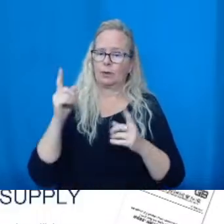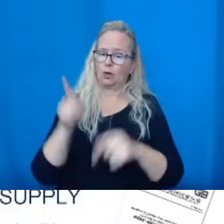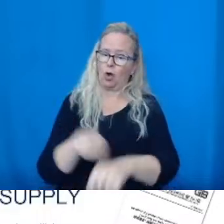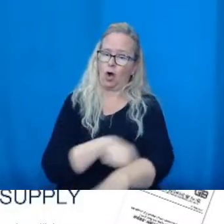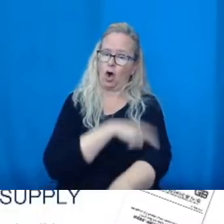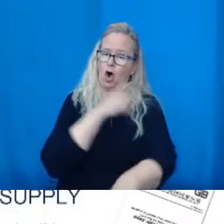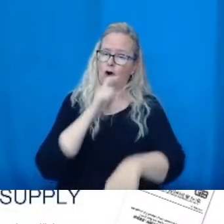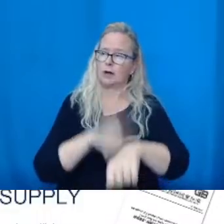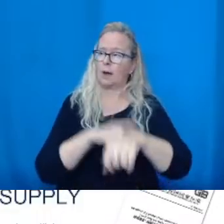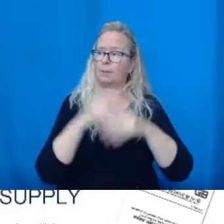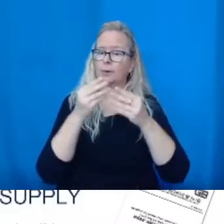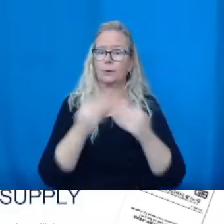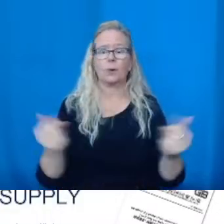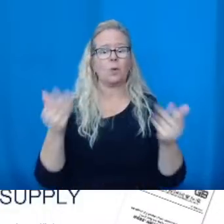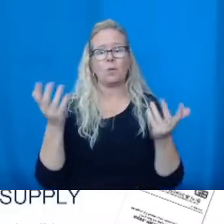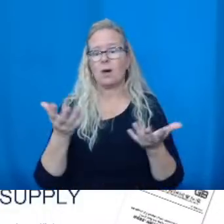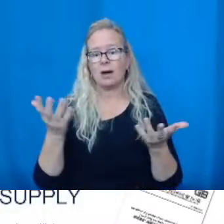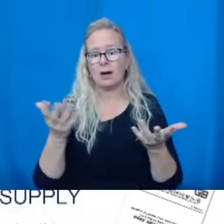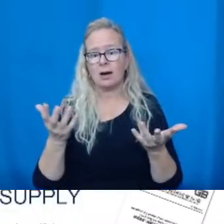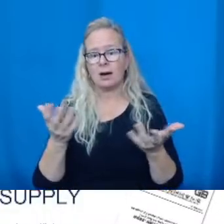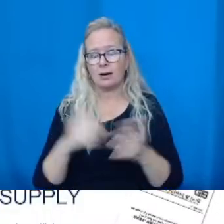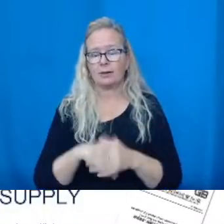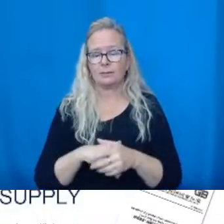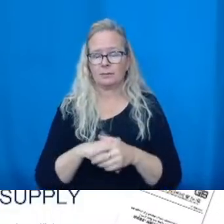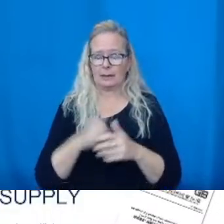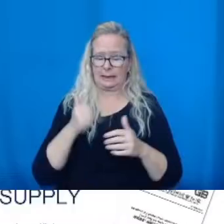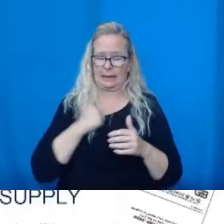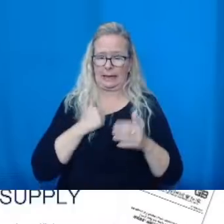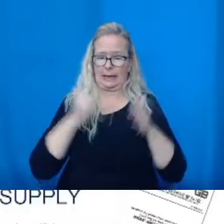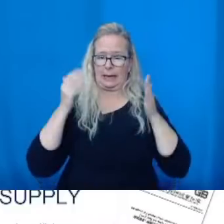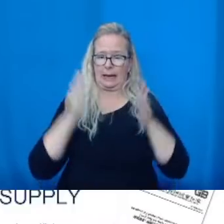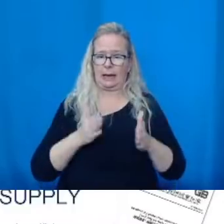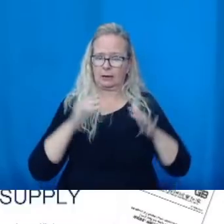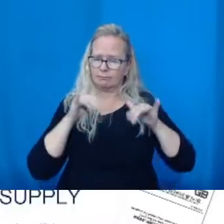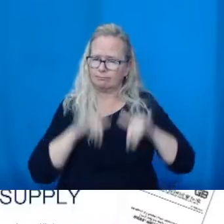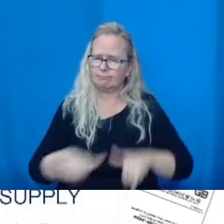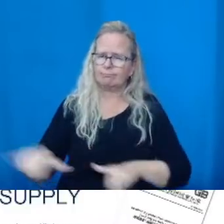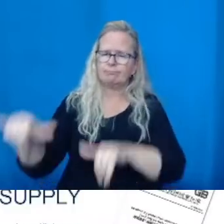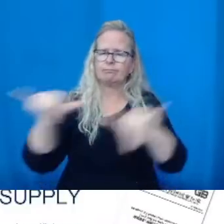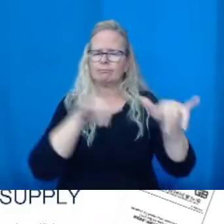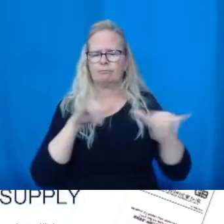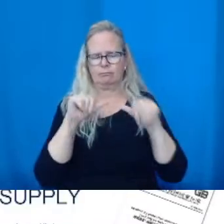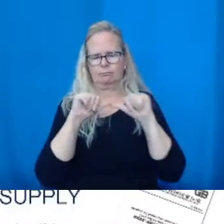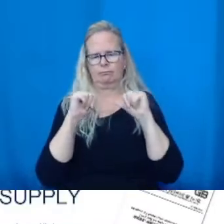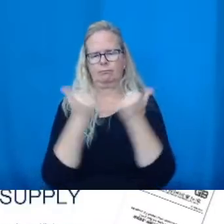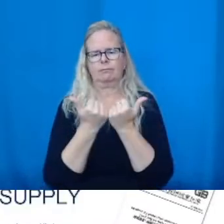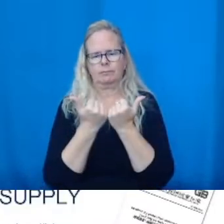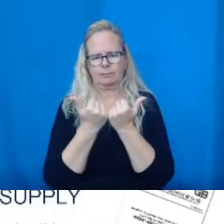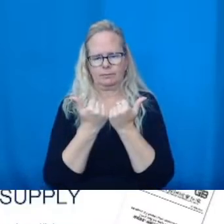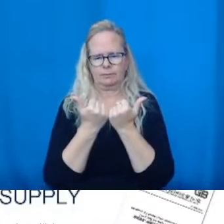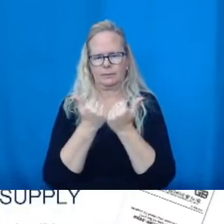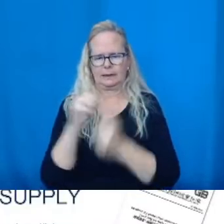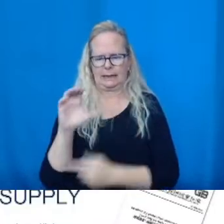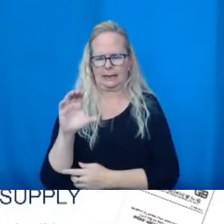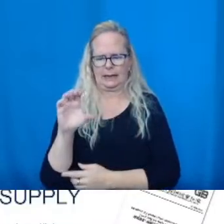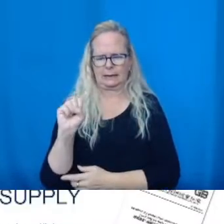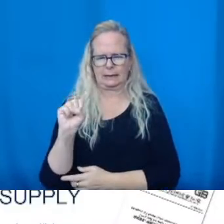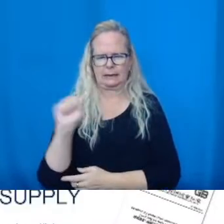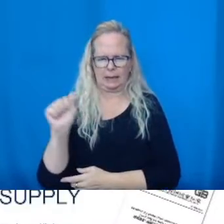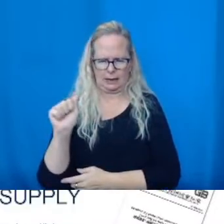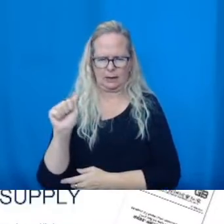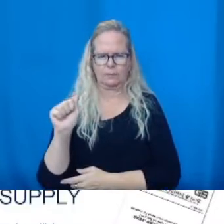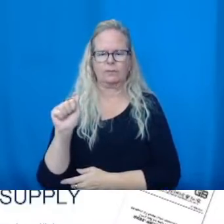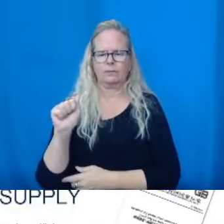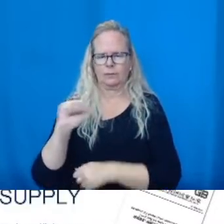Association is actually developing a new respirator certification system and creating a new standard for respirator performance. This